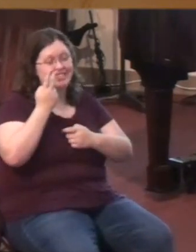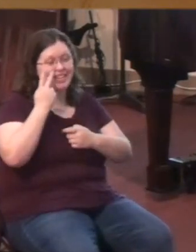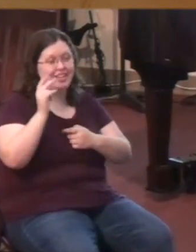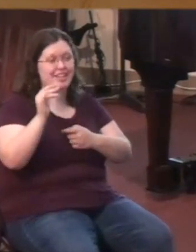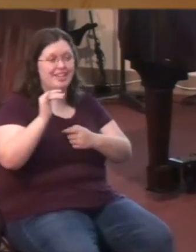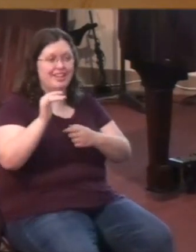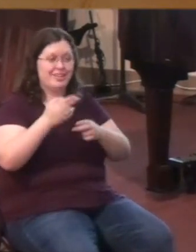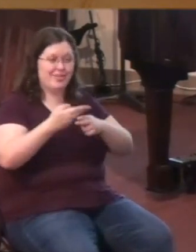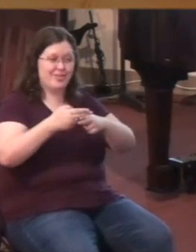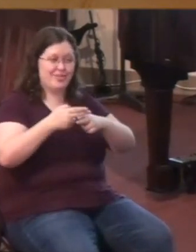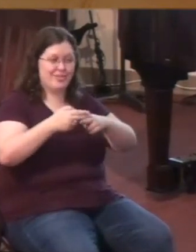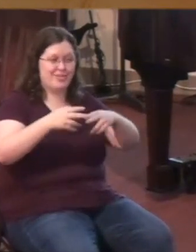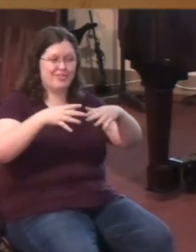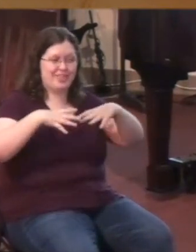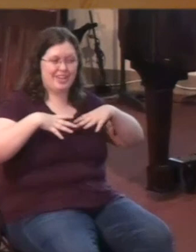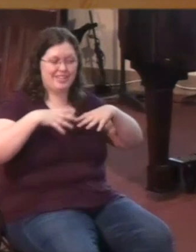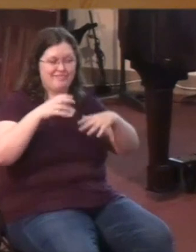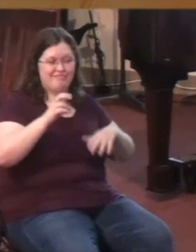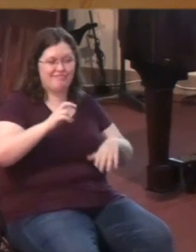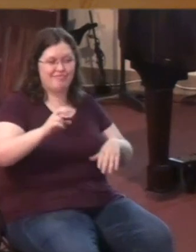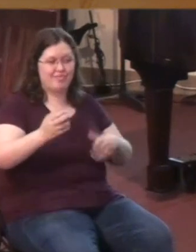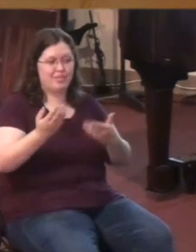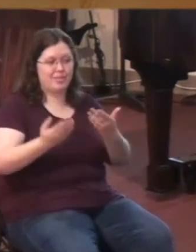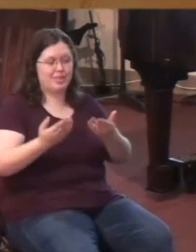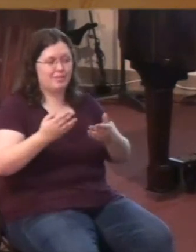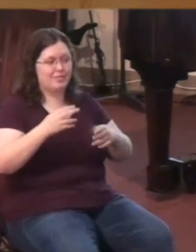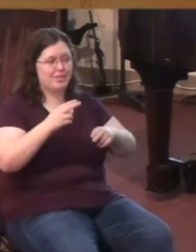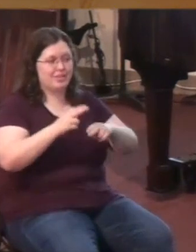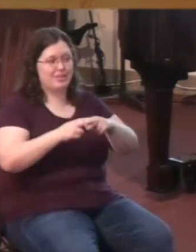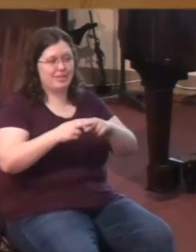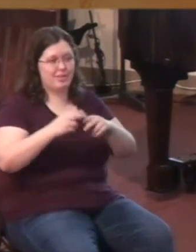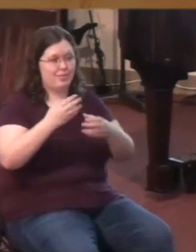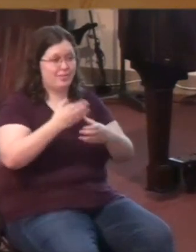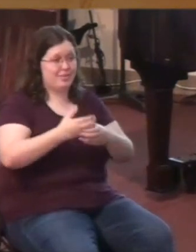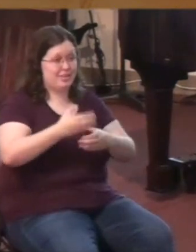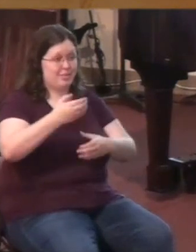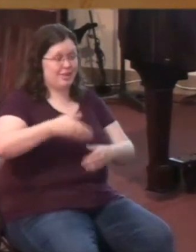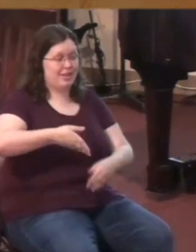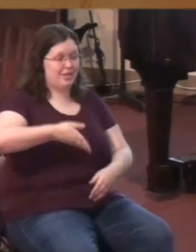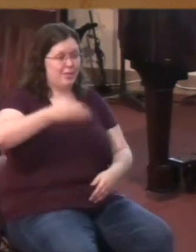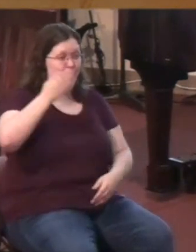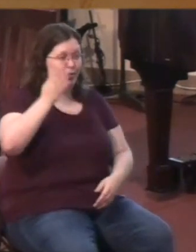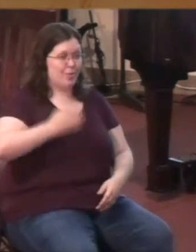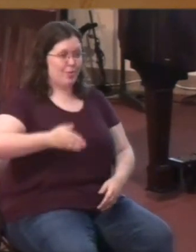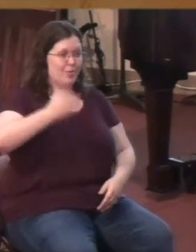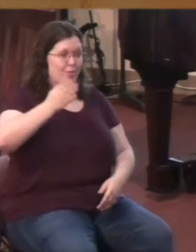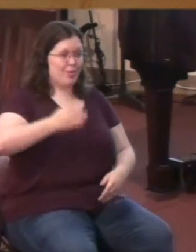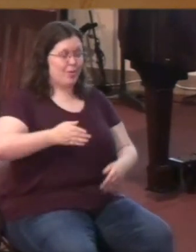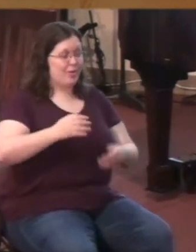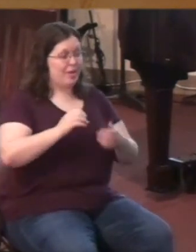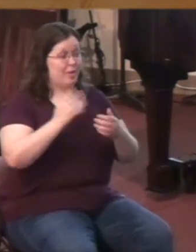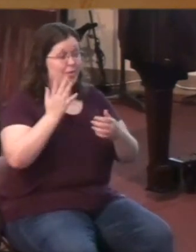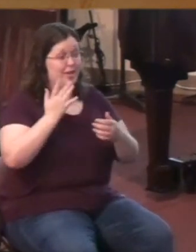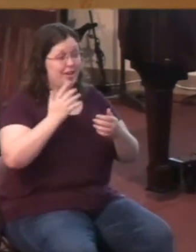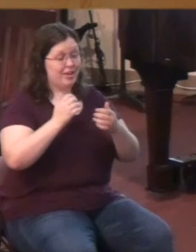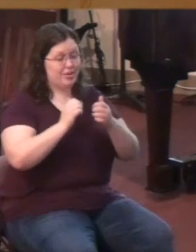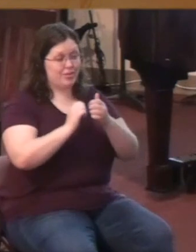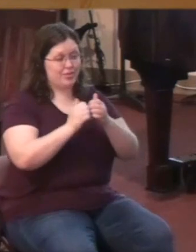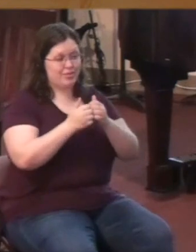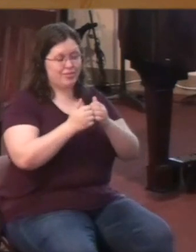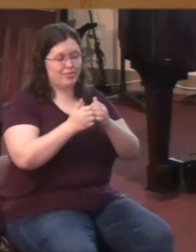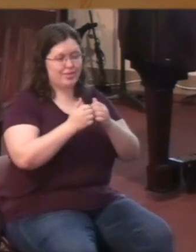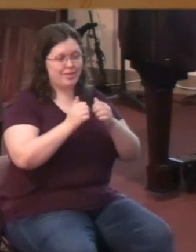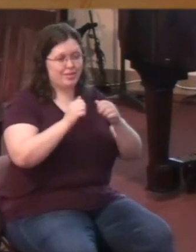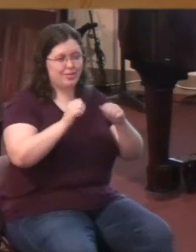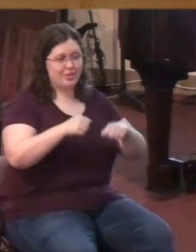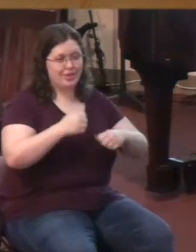and allow yourself to maybe sit with your spine straight so that you can breathe a little more deeply. And if there's